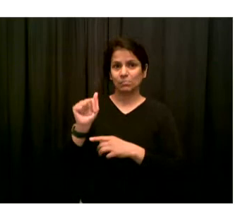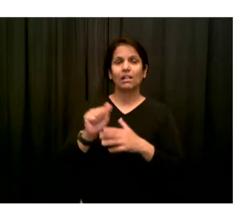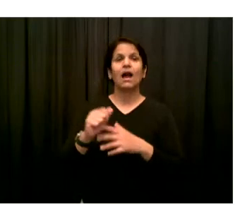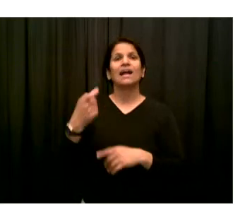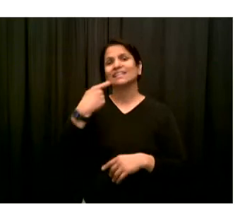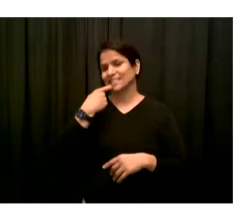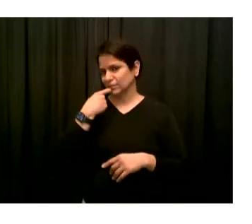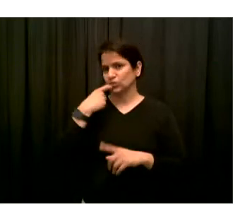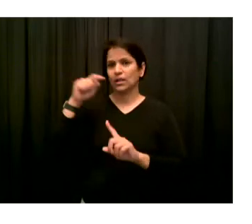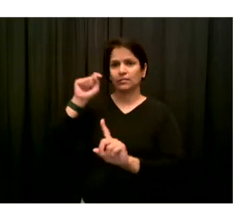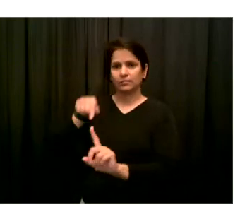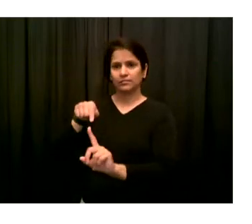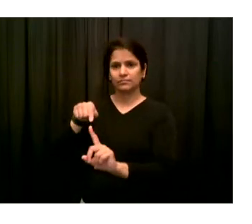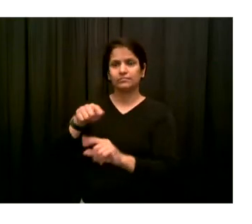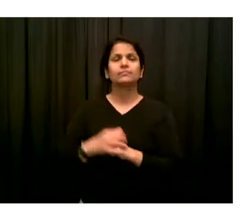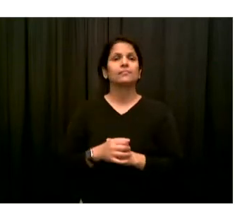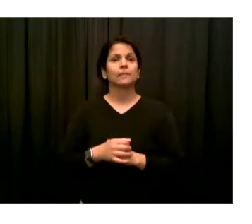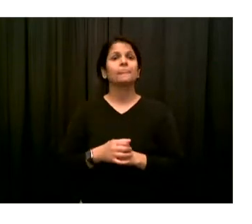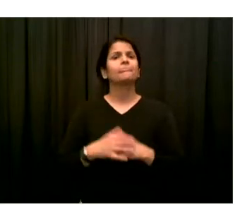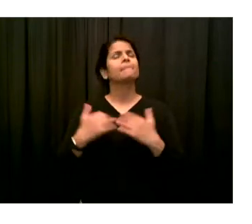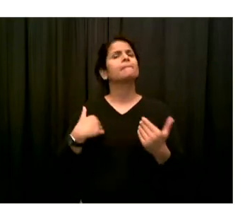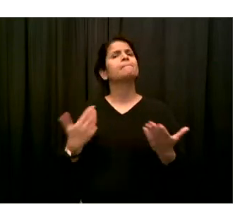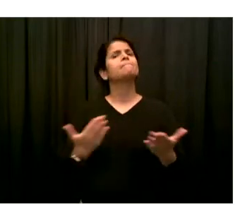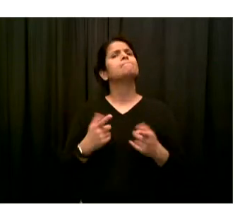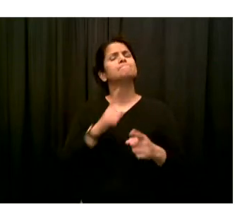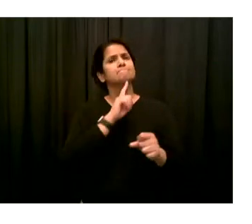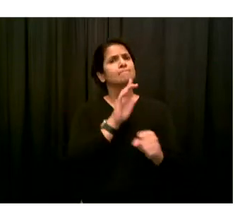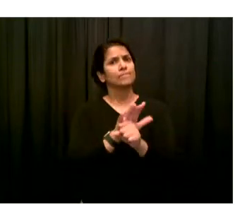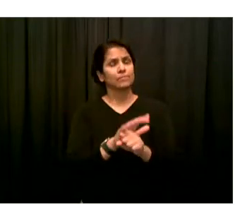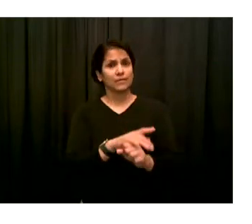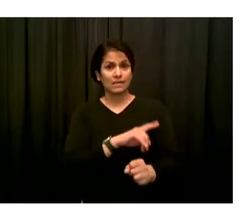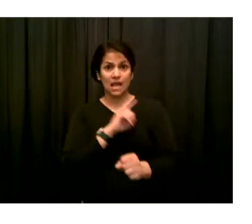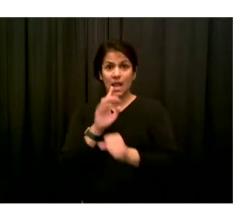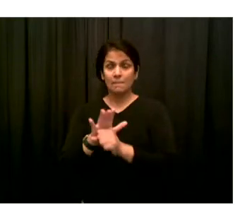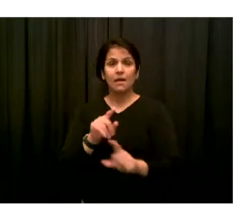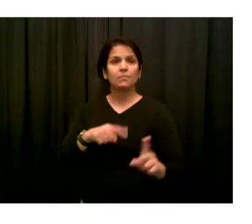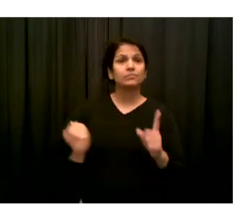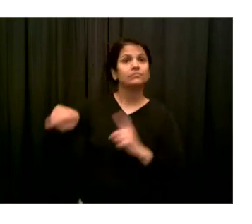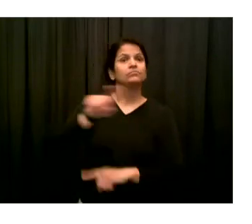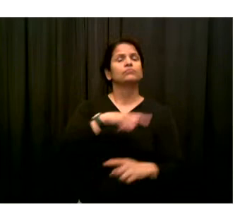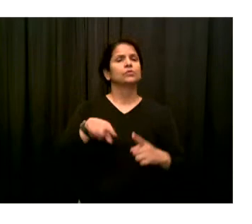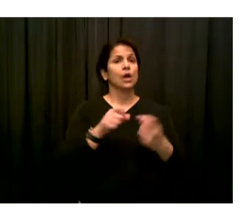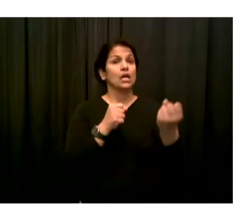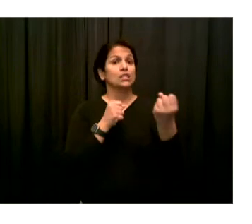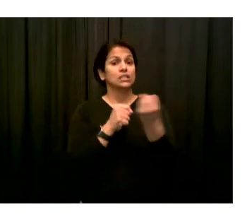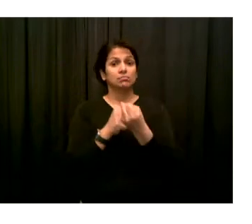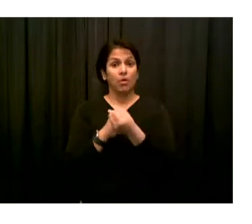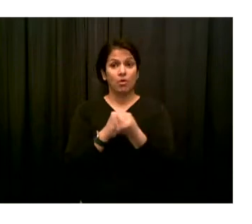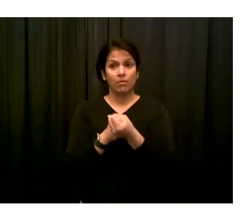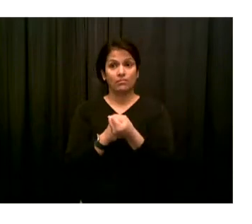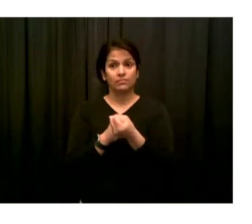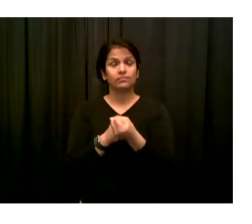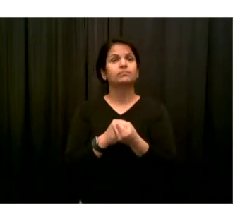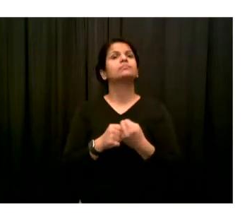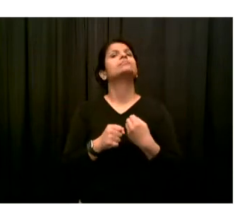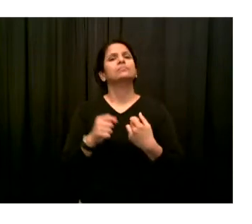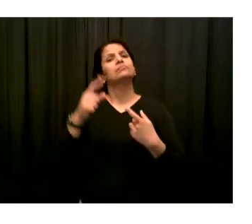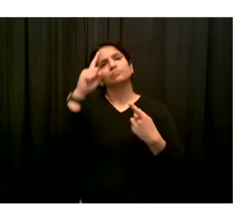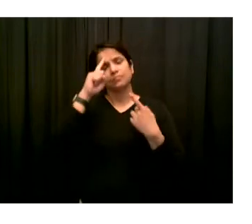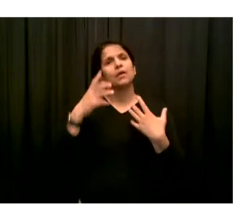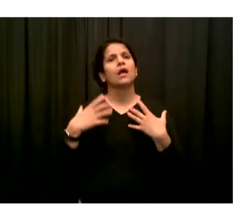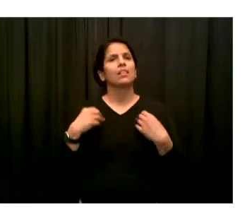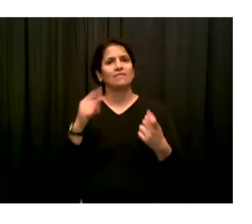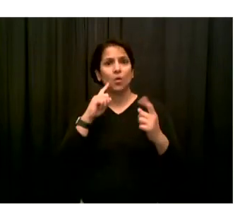more resources that will advance equity in mental health services for all New Yorkers. From the global